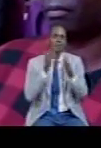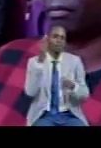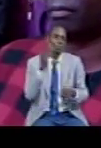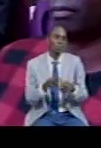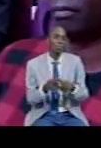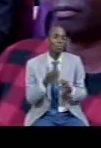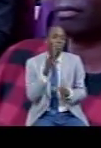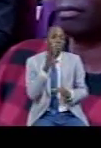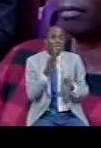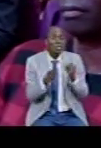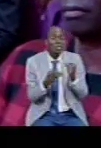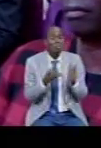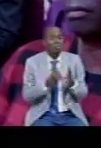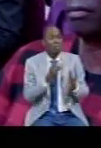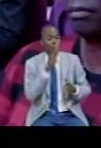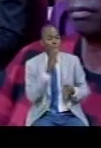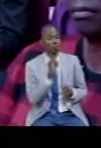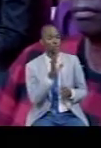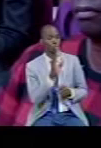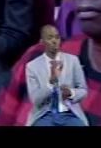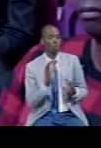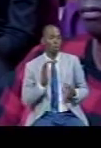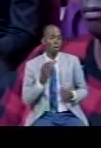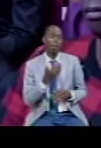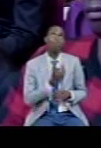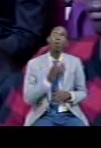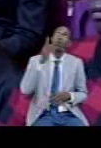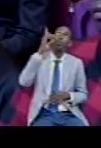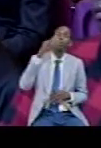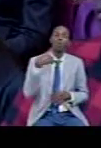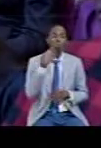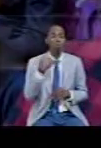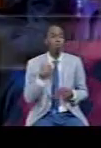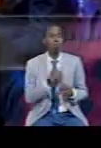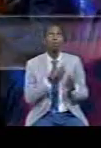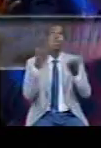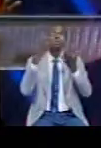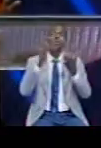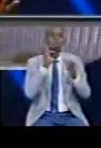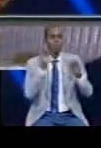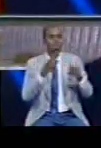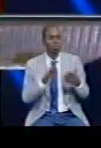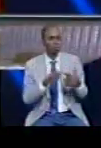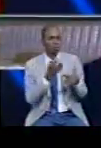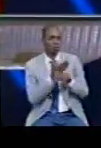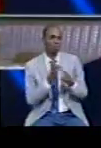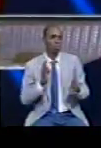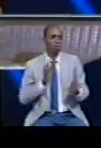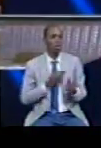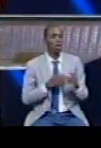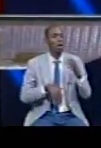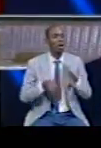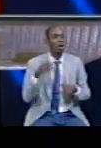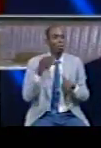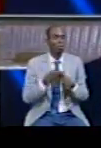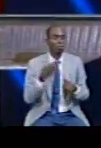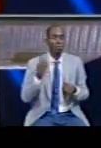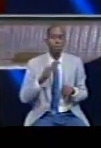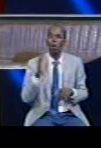our God, whom we serve, is able to deliver us from the burning fiery furnace, and